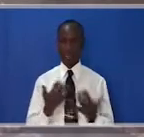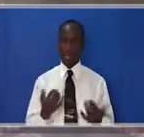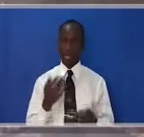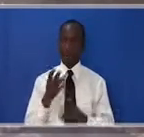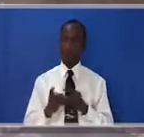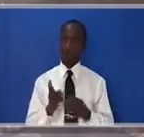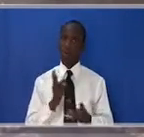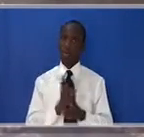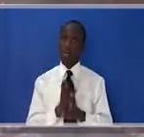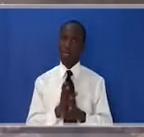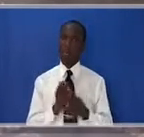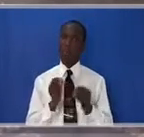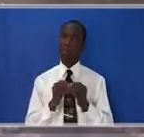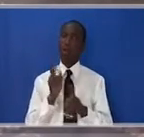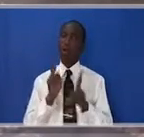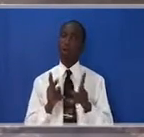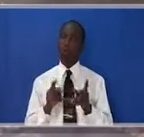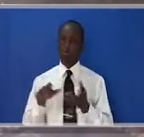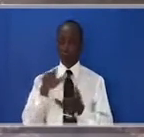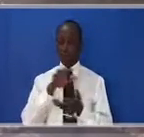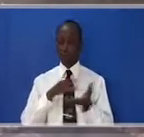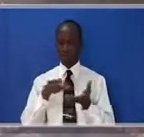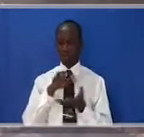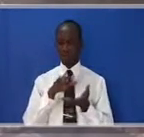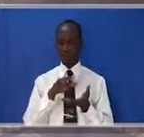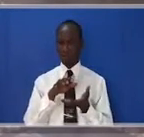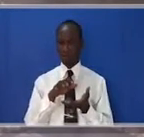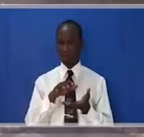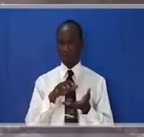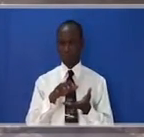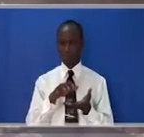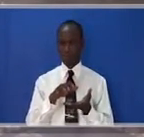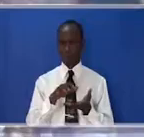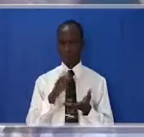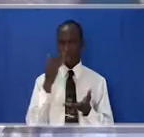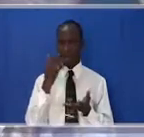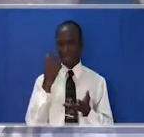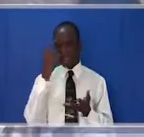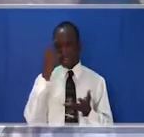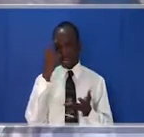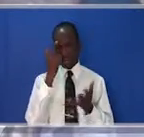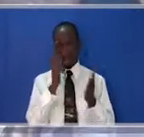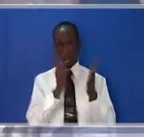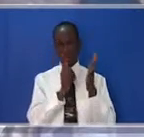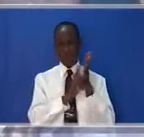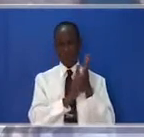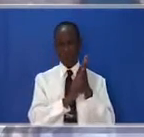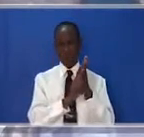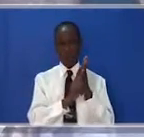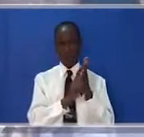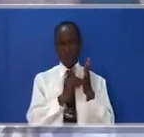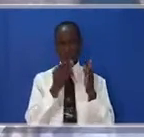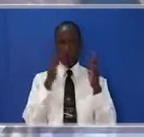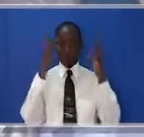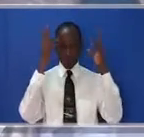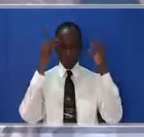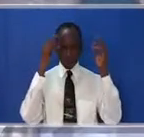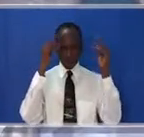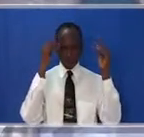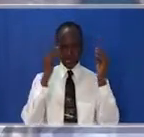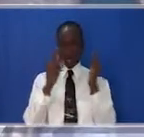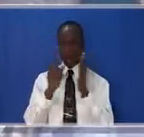who think that there is a difference between the law of Moses and the law of God. And they are quick to tell us